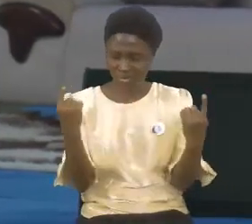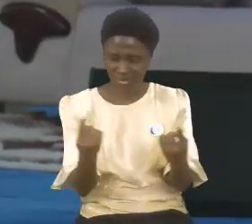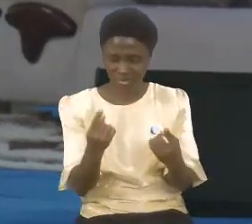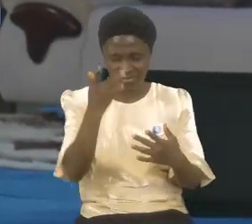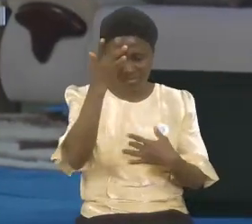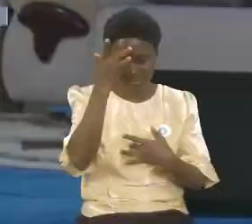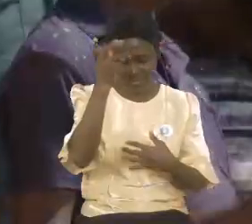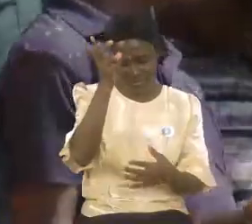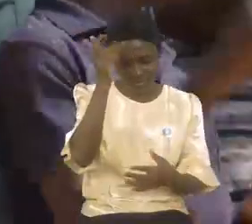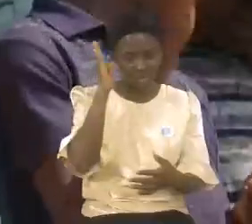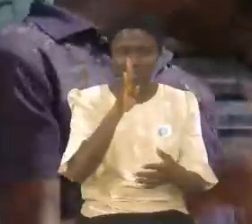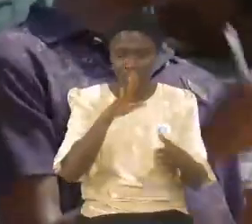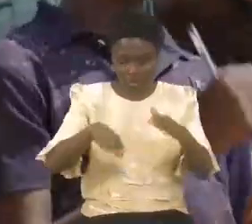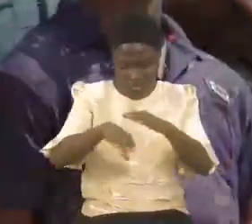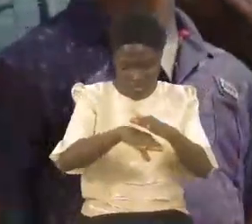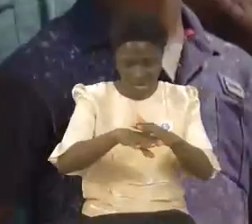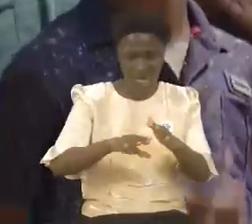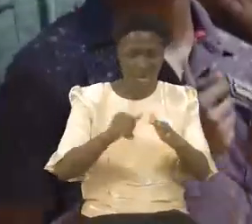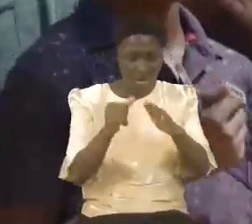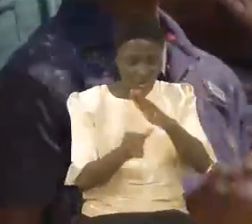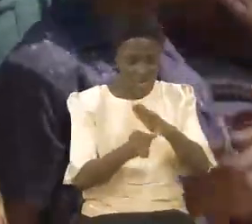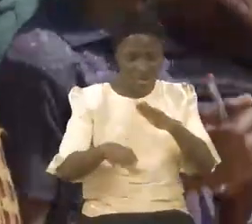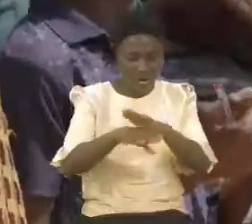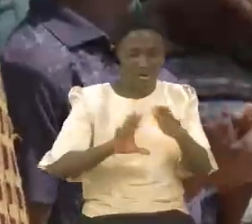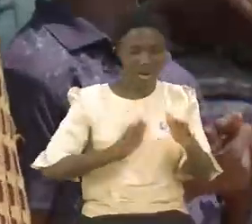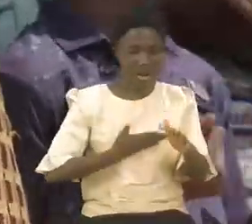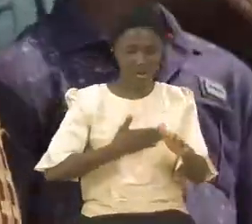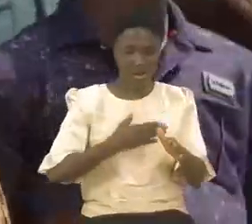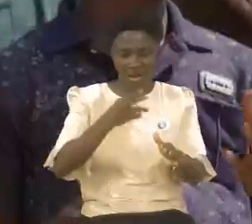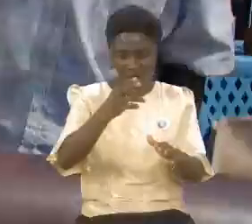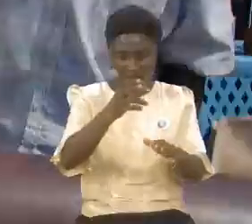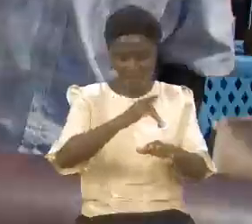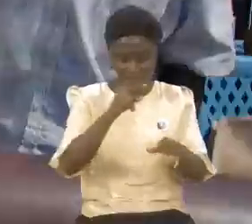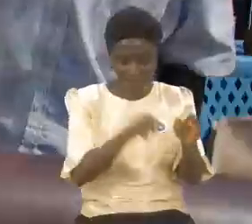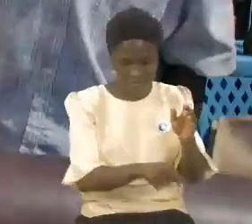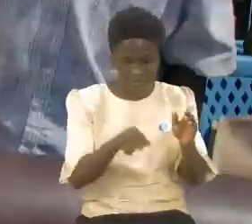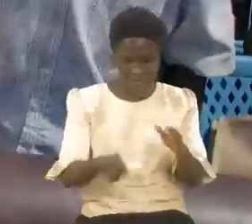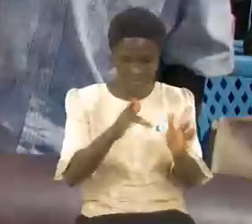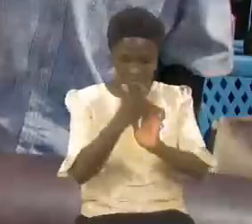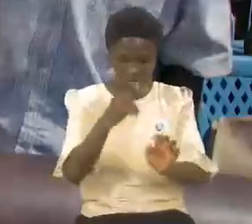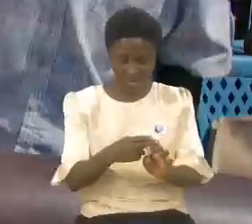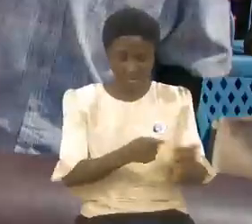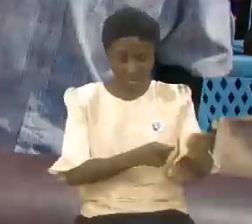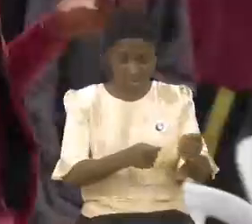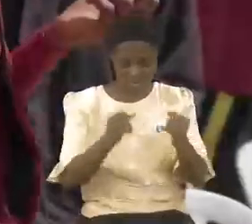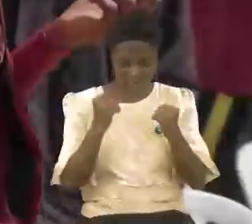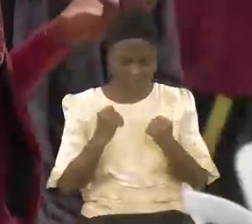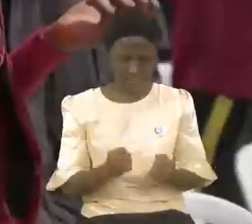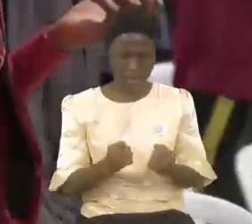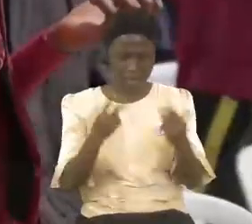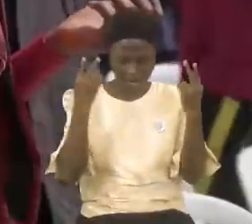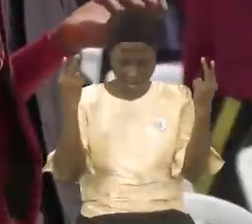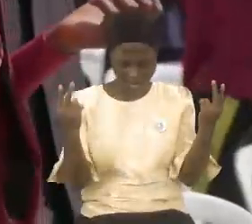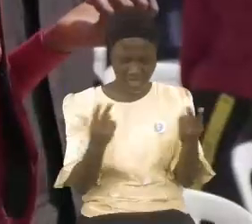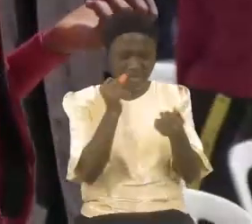will be under our feet. Dominion, power, victory, conquering,